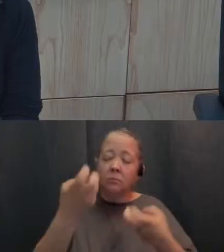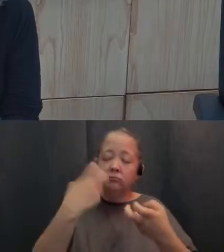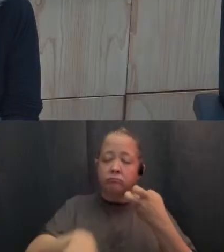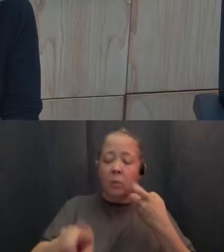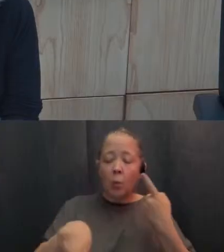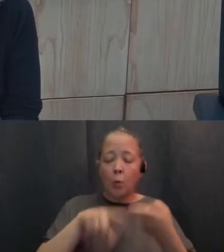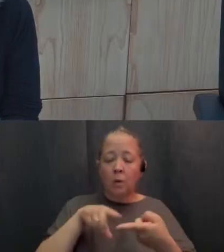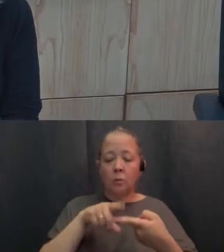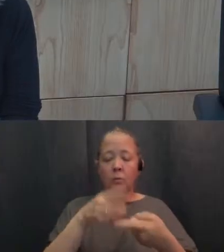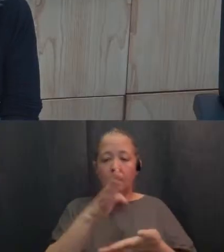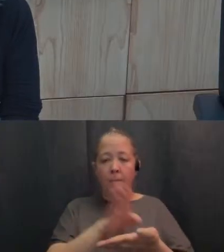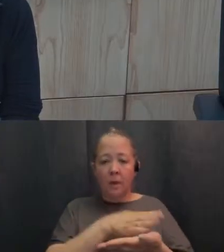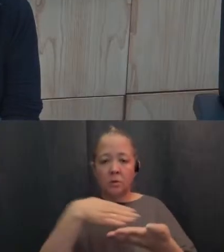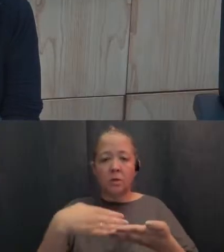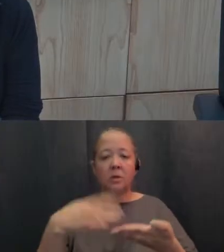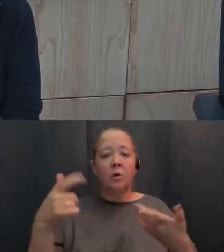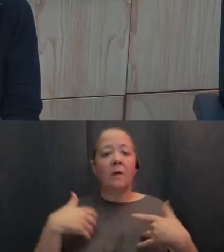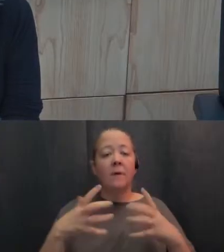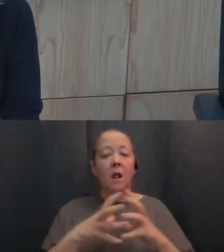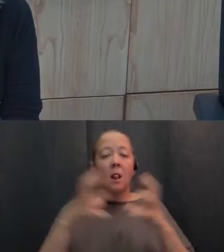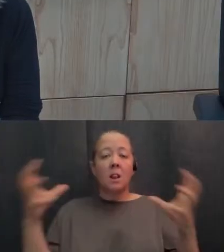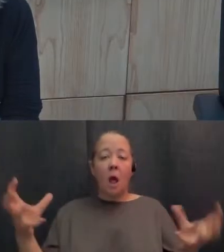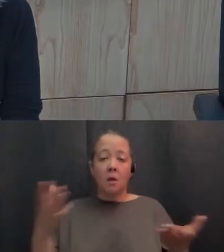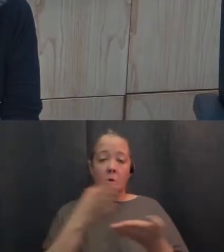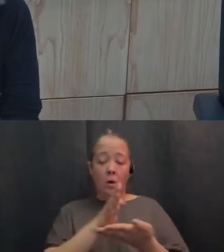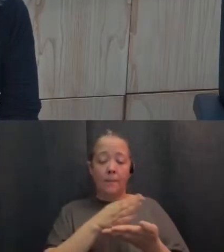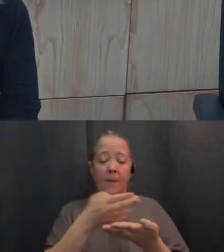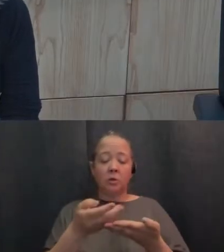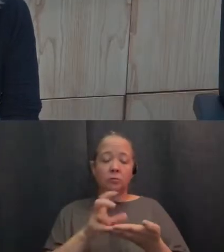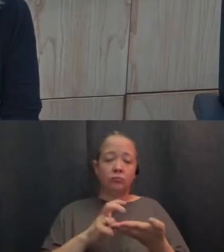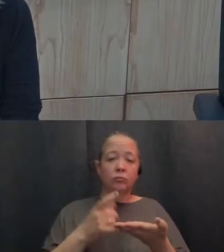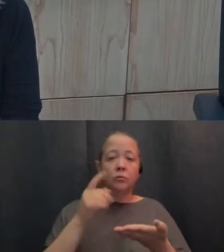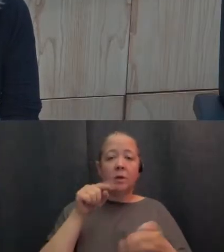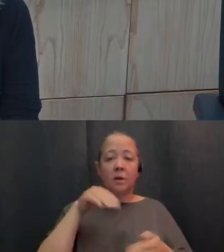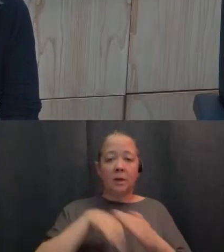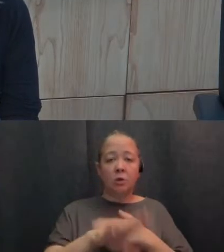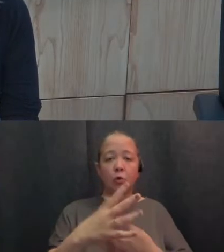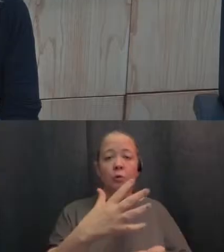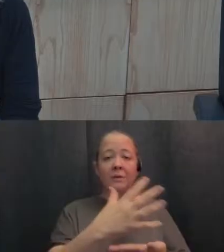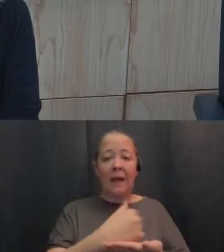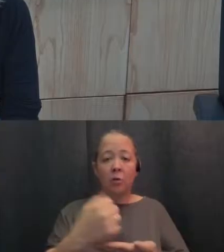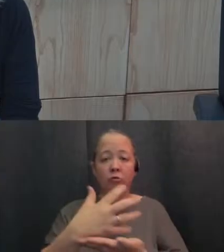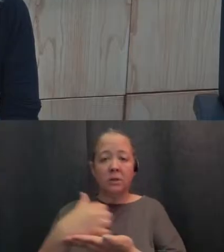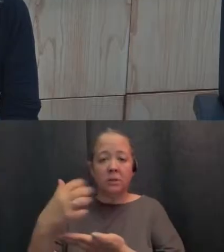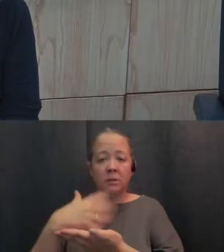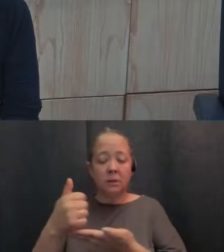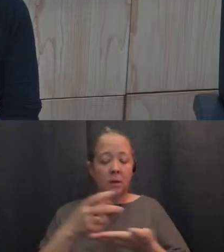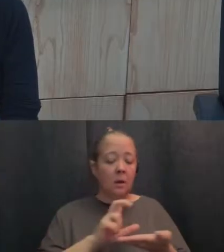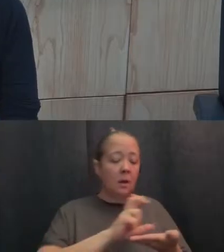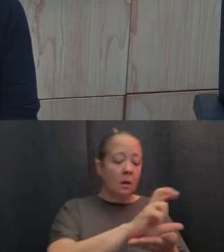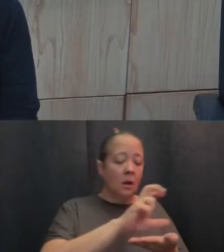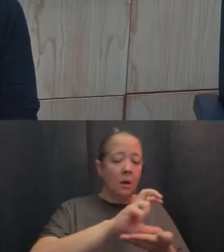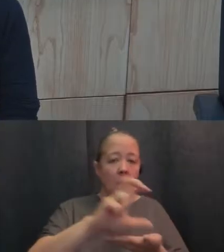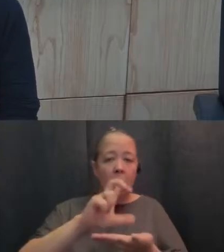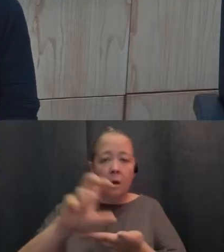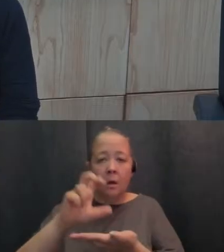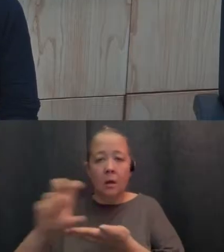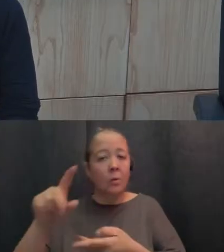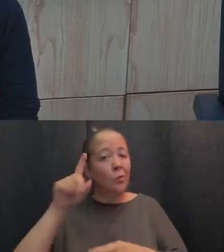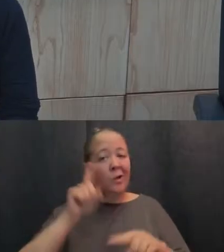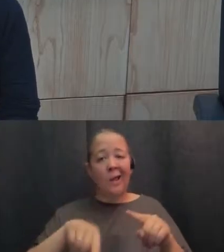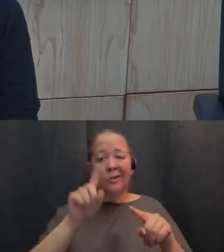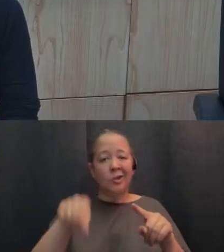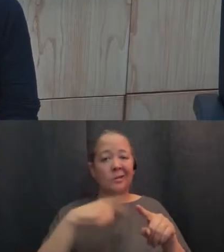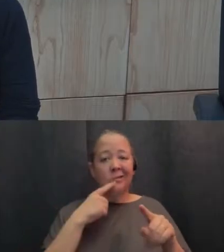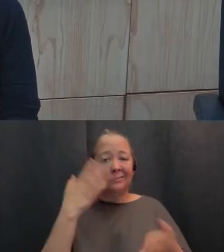you have a lot of your budget going to salary, because you can't just cut that without cutting people.